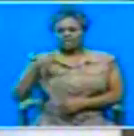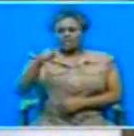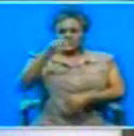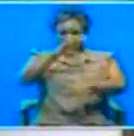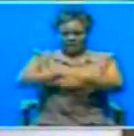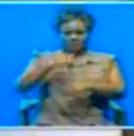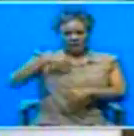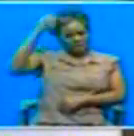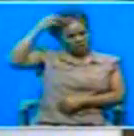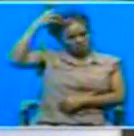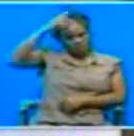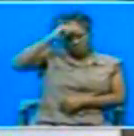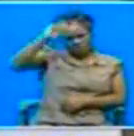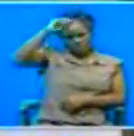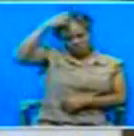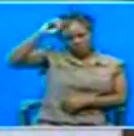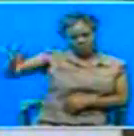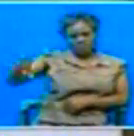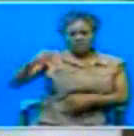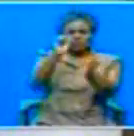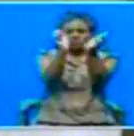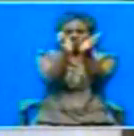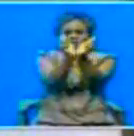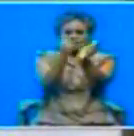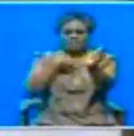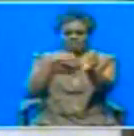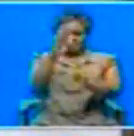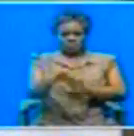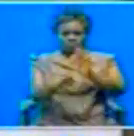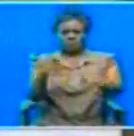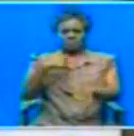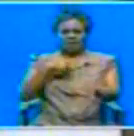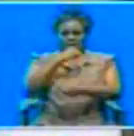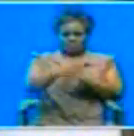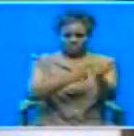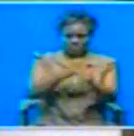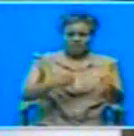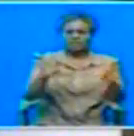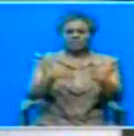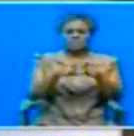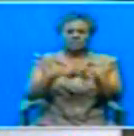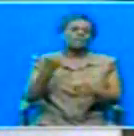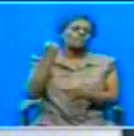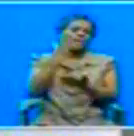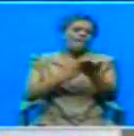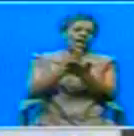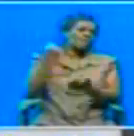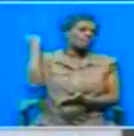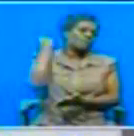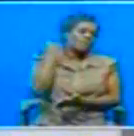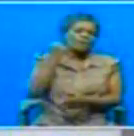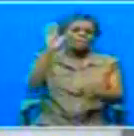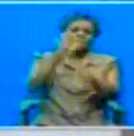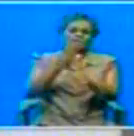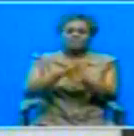Walichukua kilemba changu, kisha wakanifunga kabisa miguuni kwa kamba na kuniwekelea kisu shingoni. But like